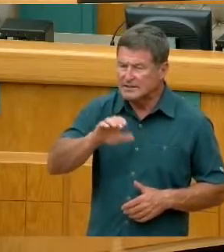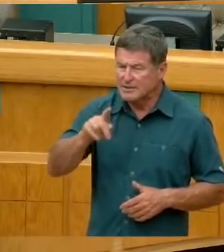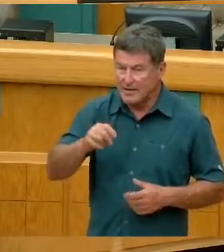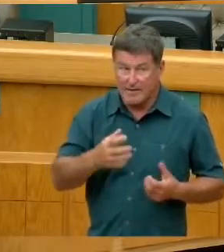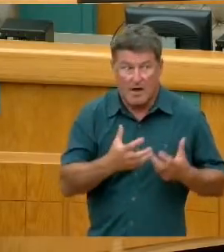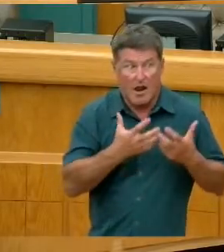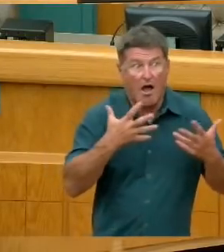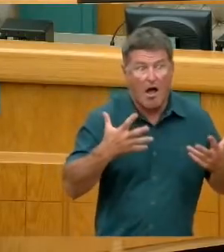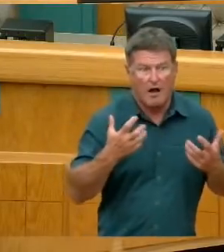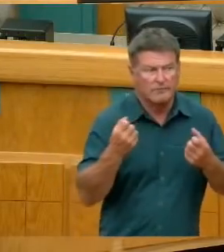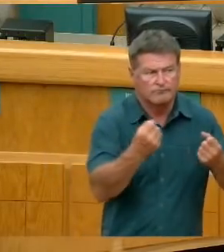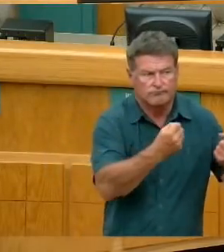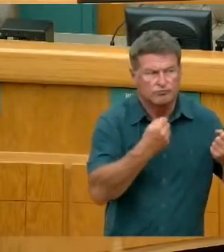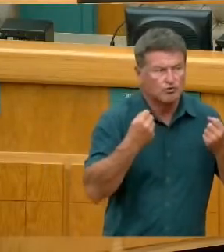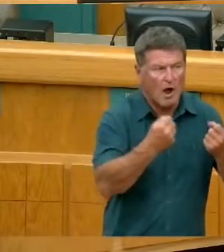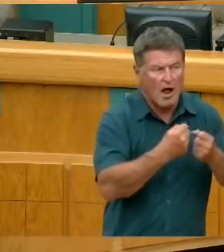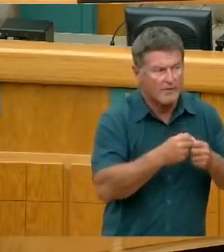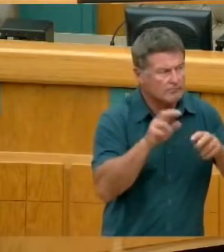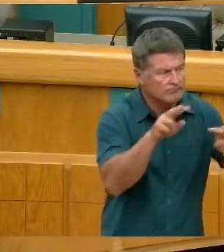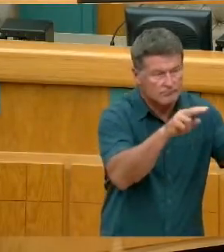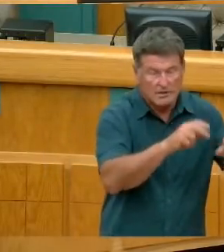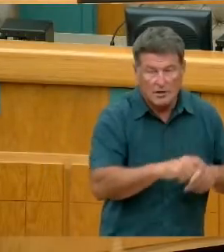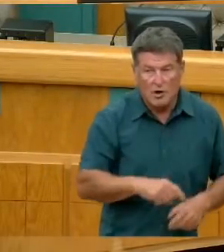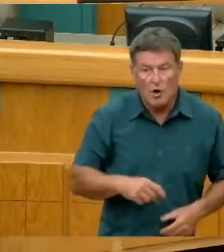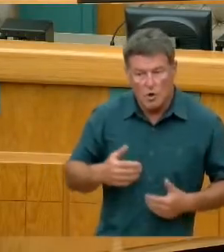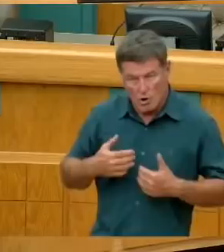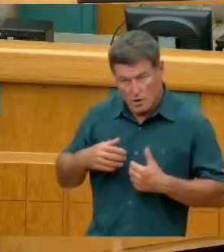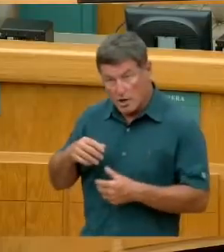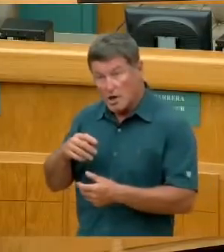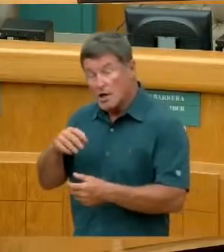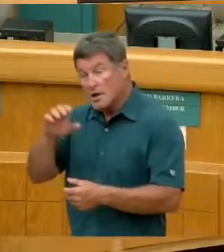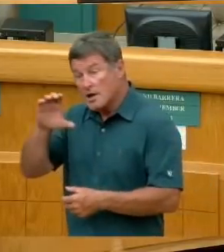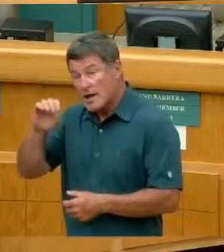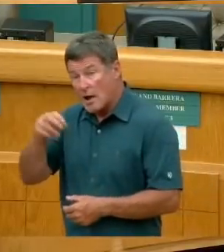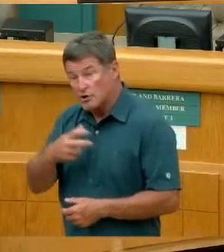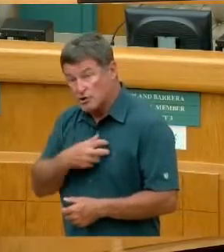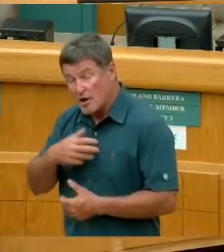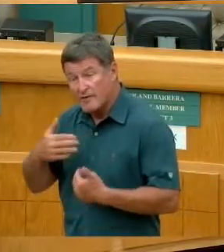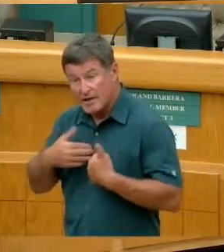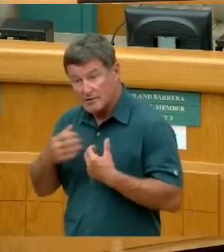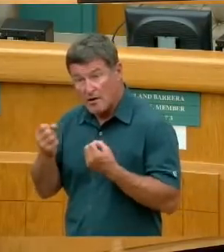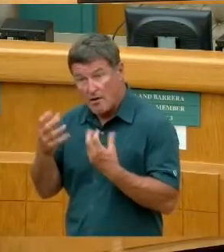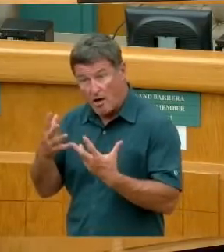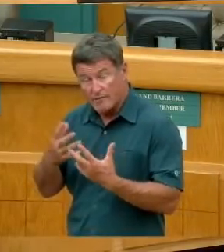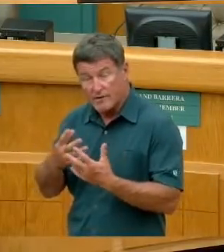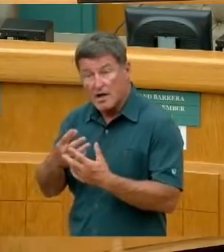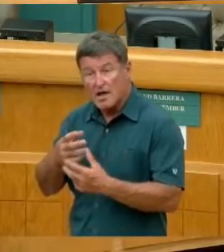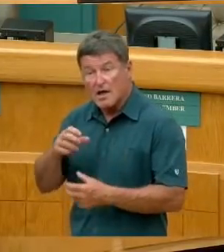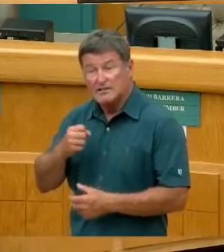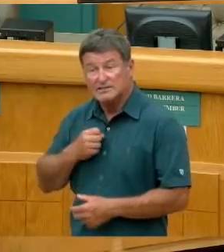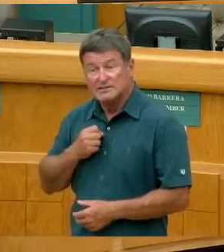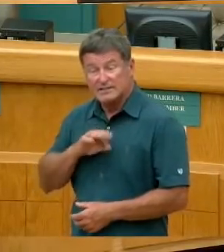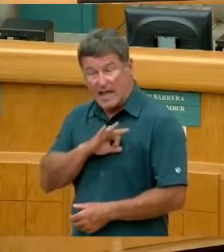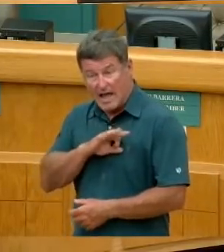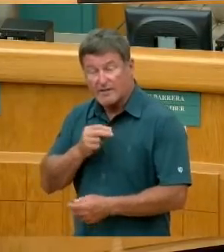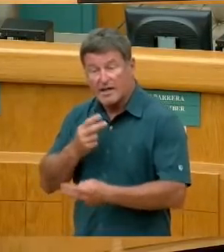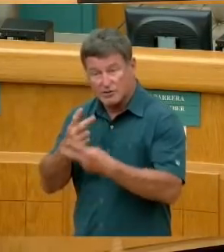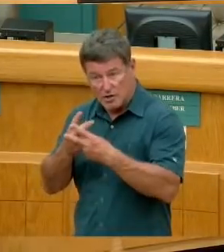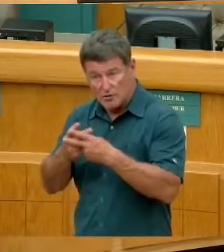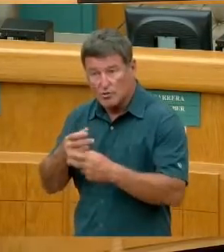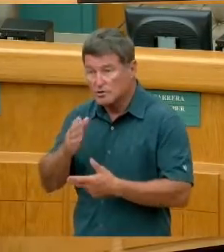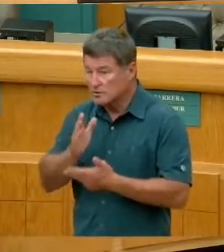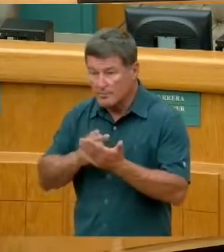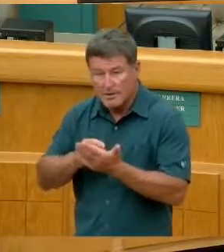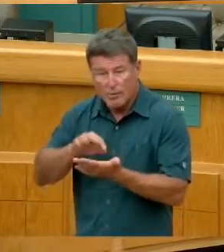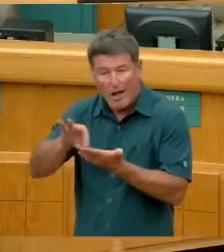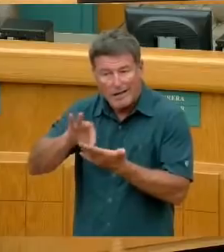like CCPD. We run heavy jail corrections and heavy staff. But, we also have people that run,